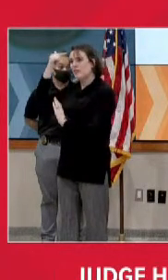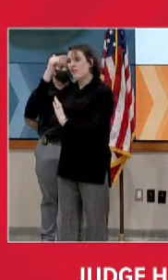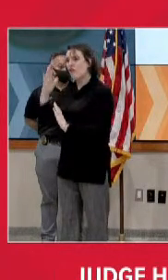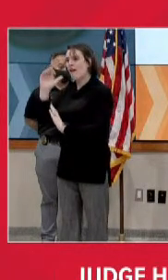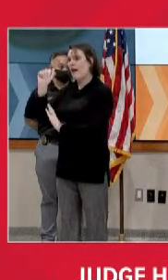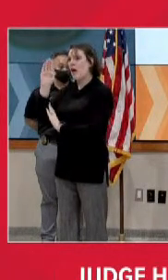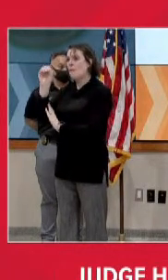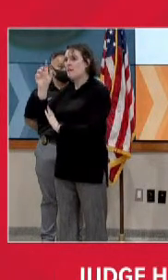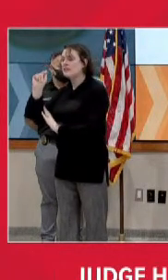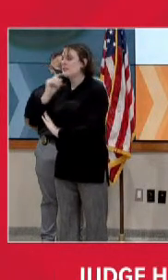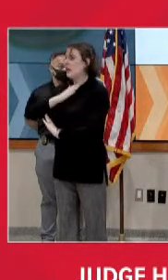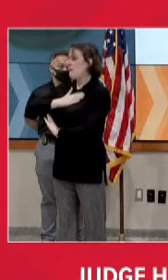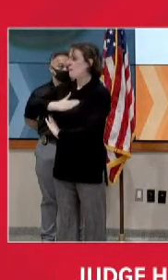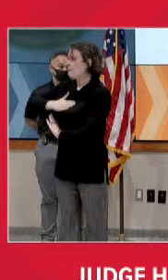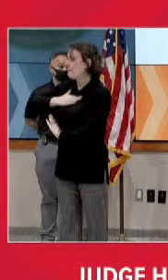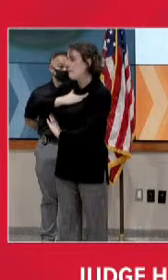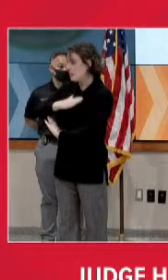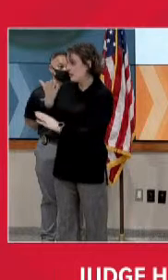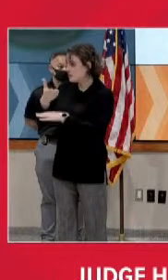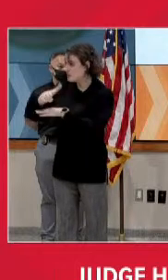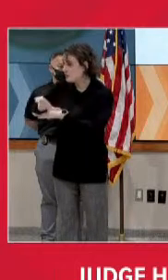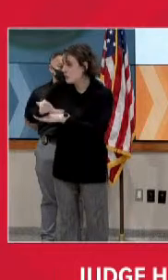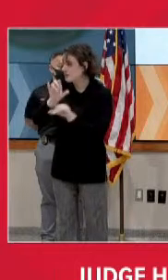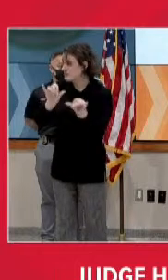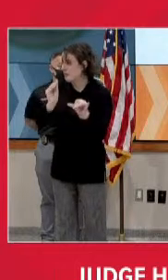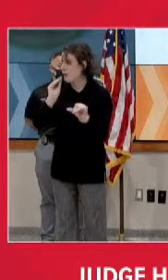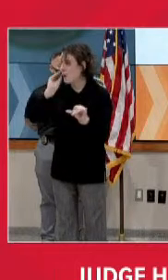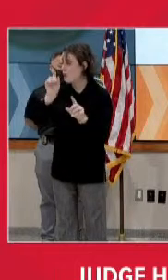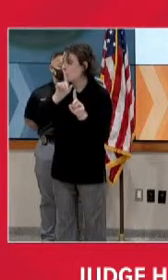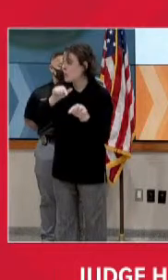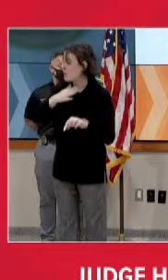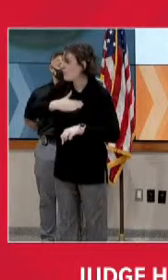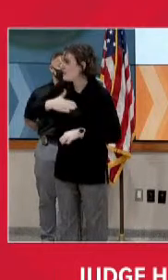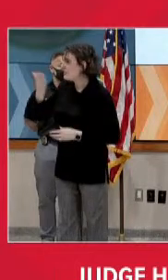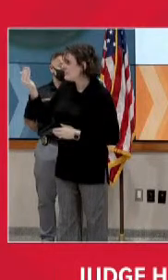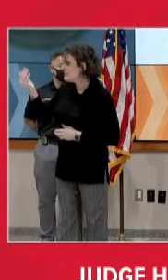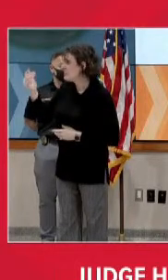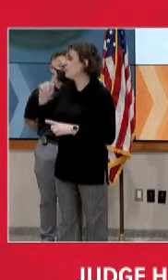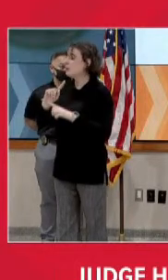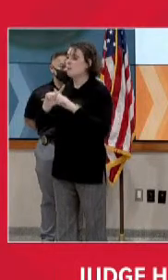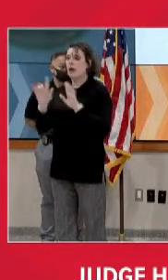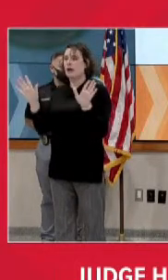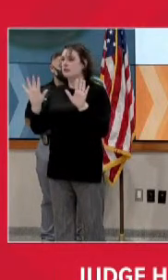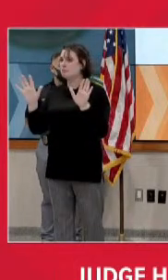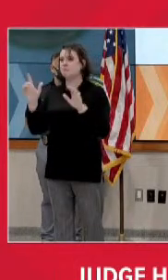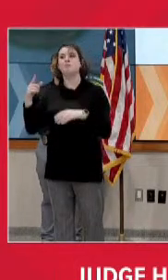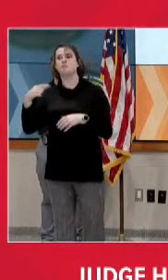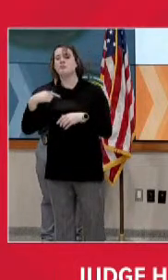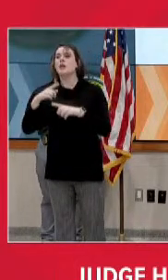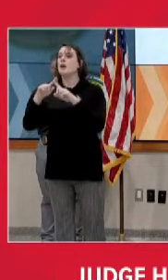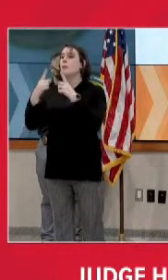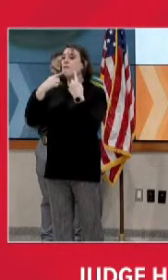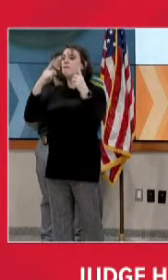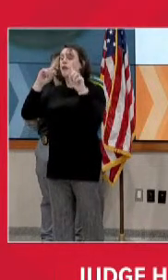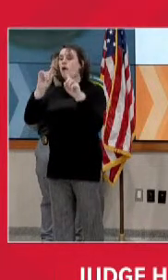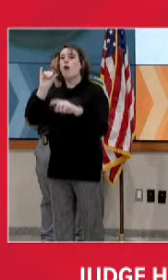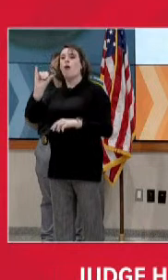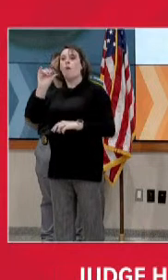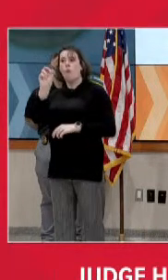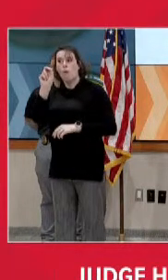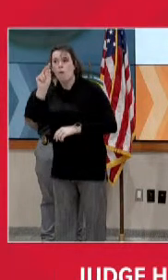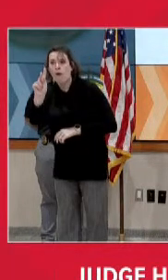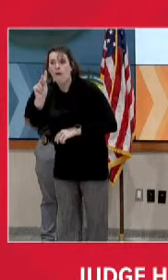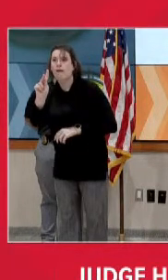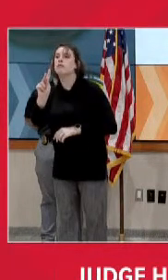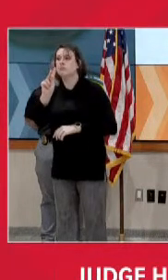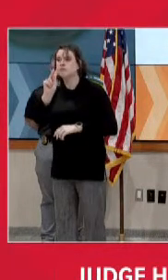an enforceable stay-home order or order it himself. Obviously, that's not where we are. I'm here taking this step because I've